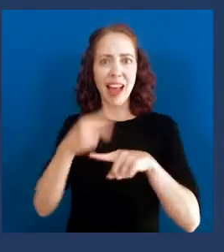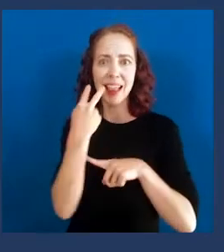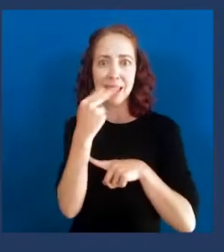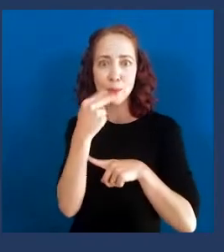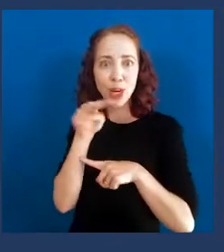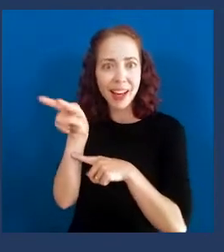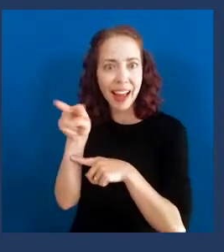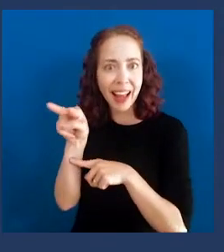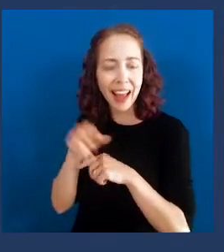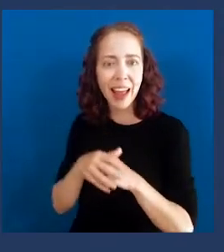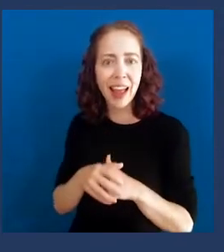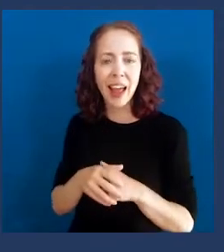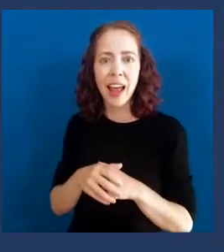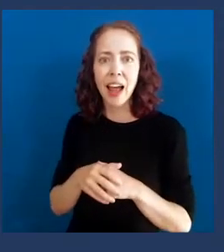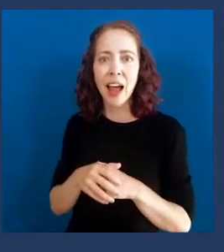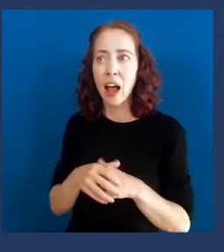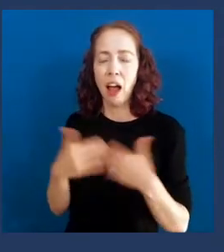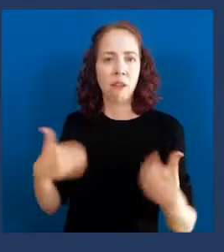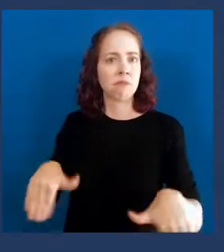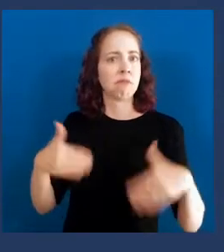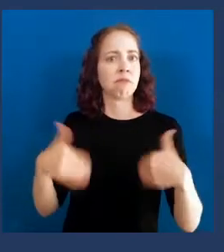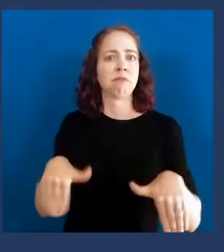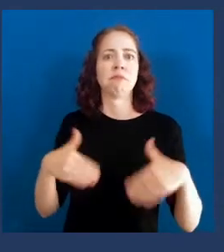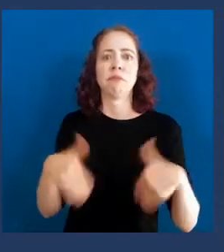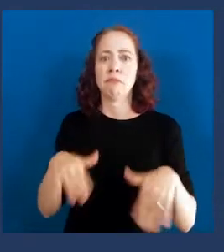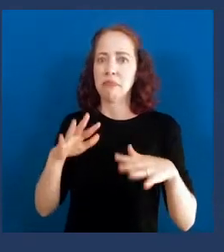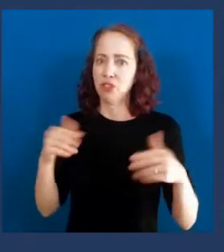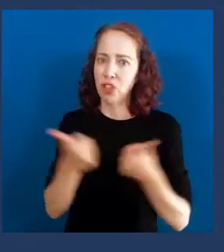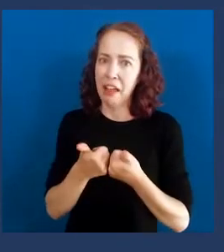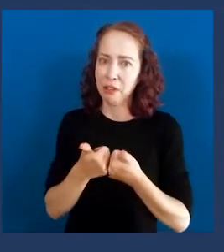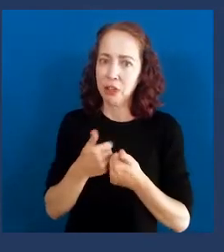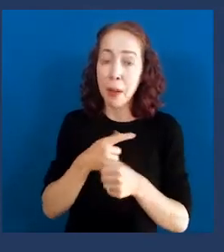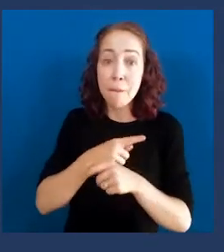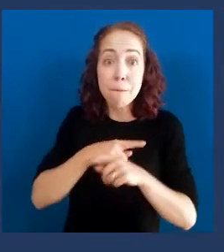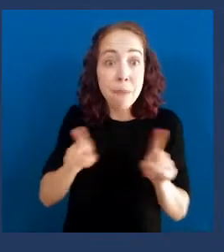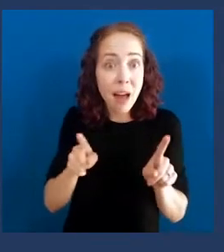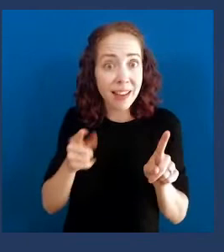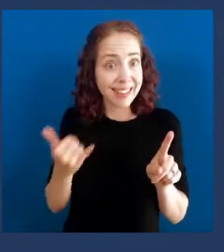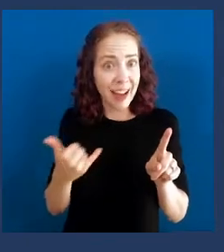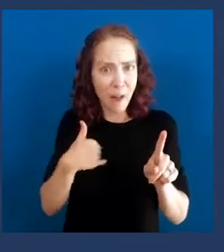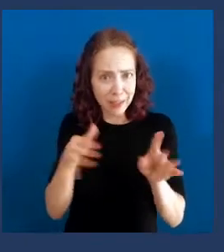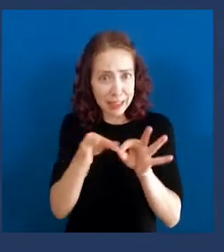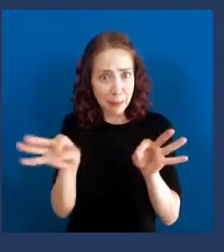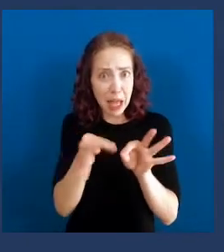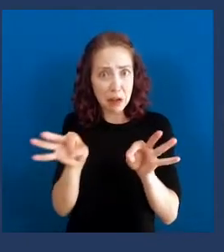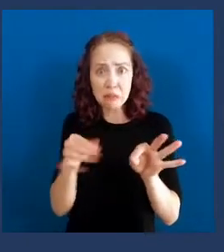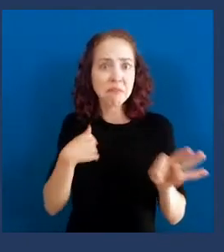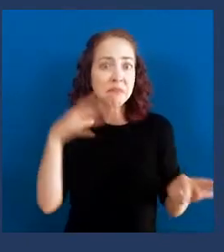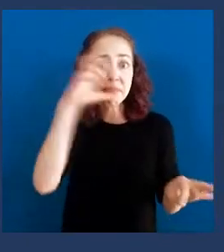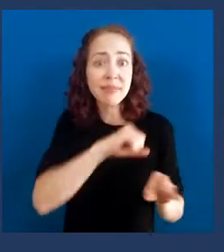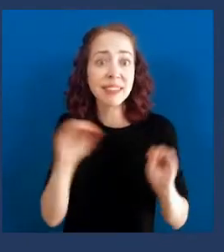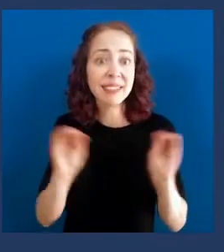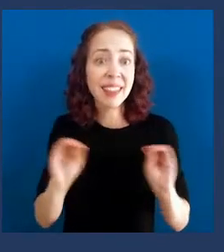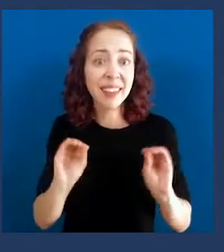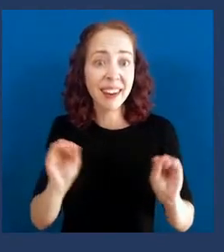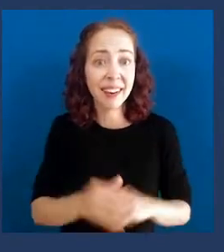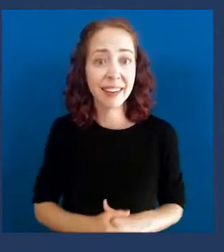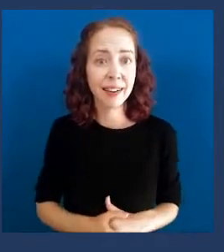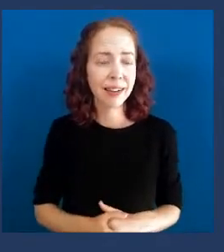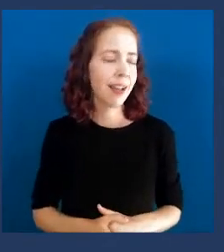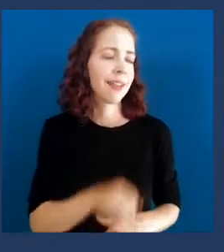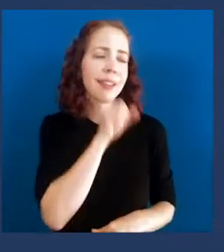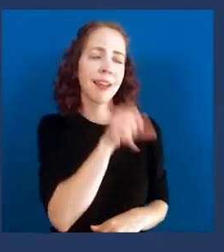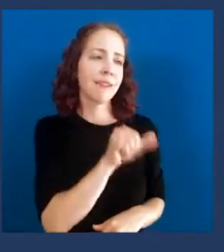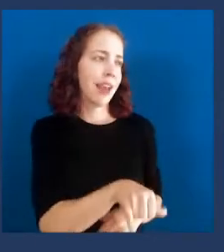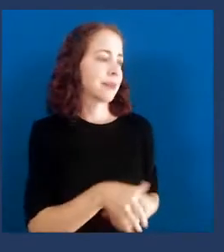I rely on lip reading, and it was absolutely a challenge. But because I had the subtitles, I didn't miss a beat. I love